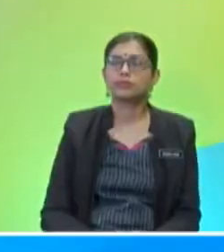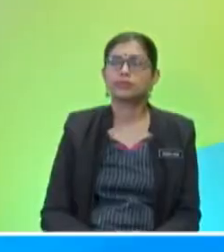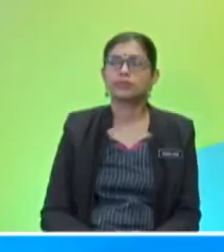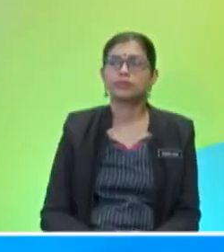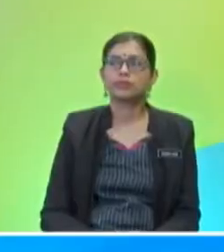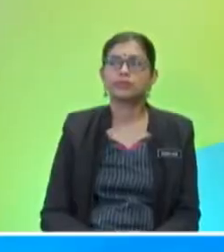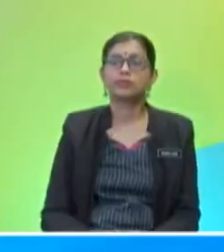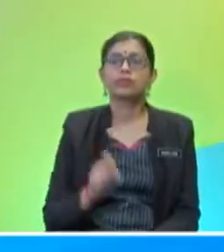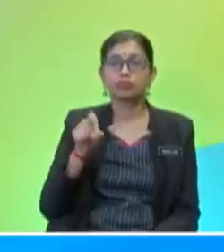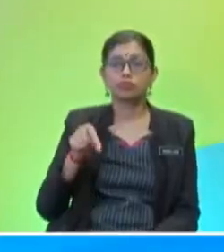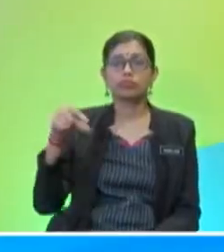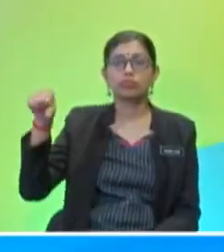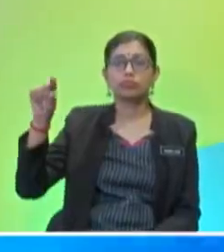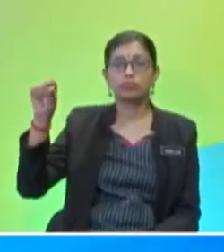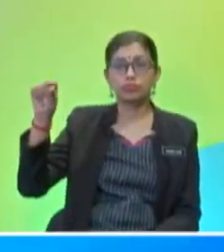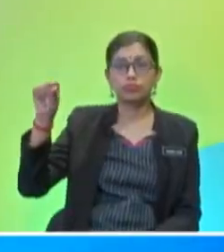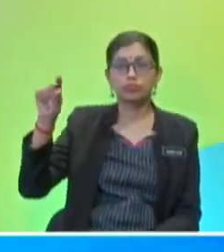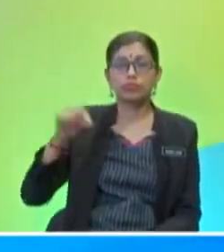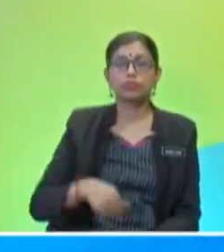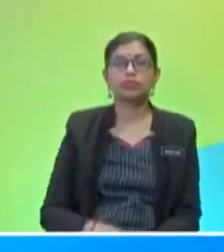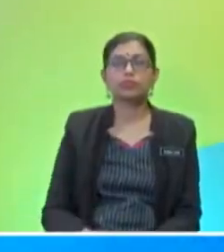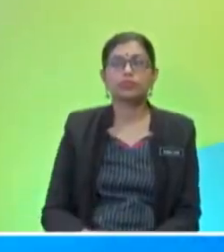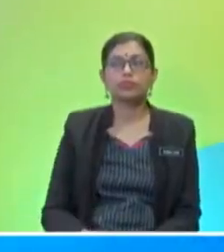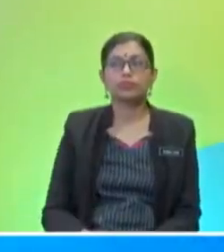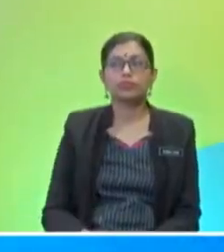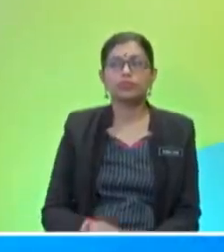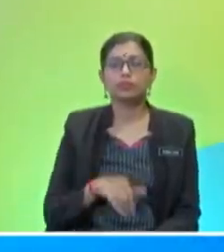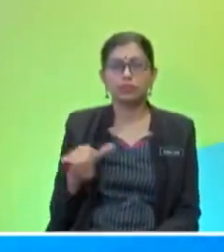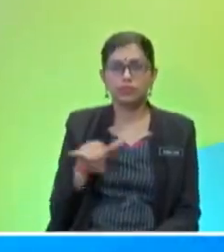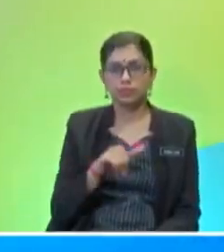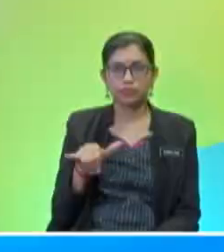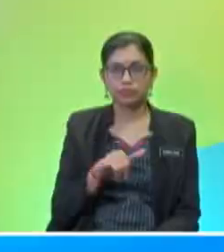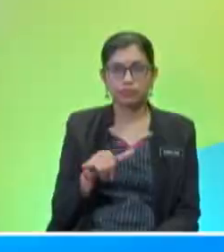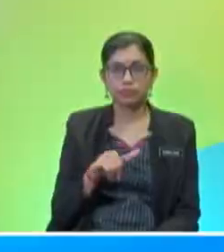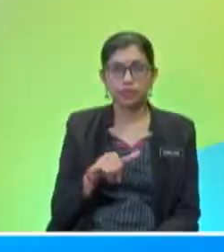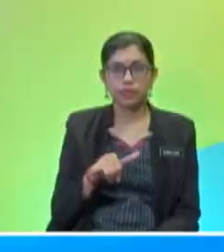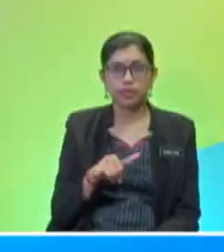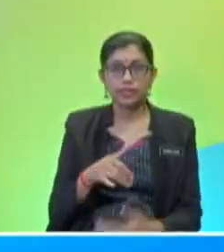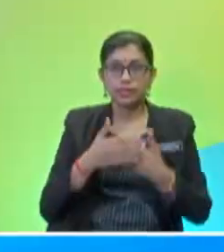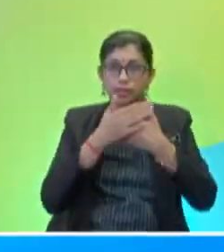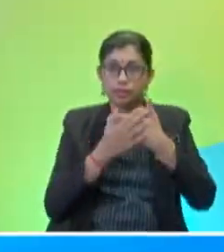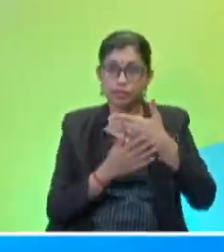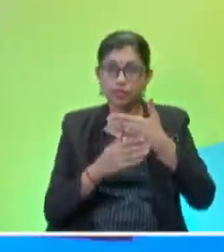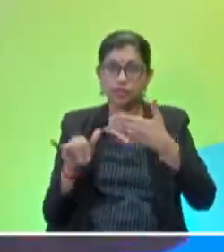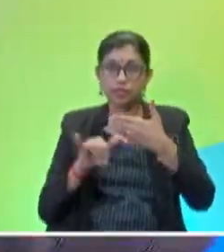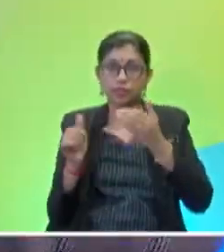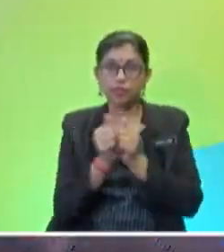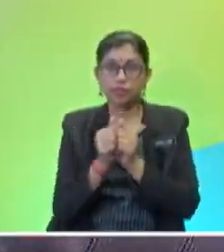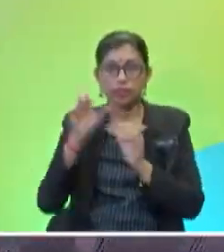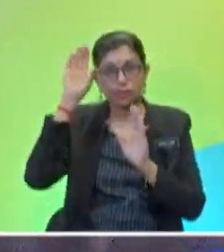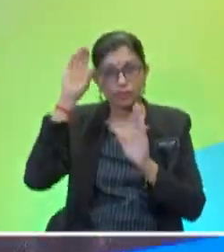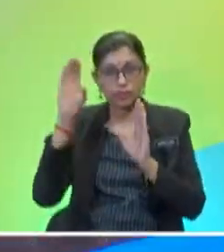put the glue or the double-sided tape on the same side as the picture. So Abang Sean, you can Okay. take